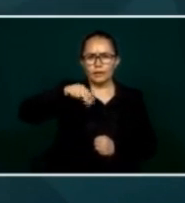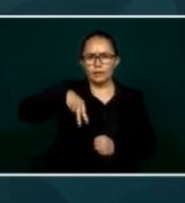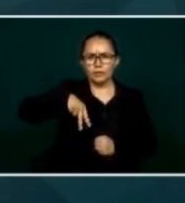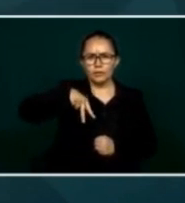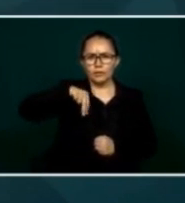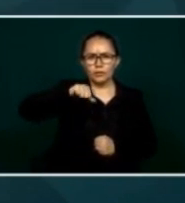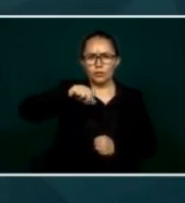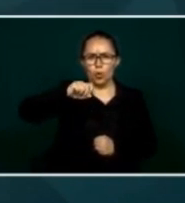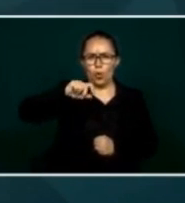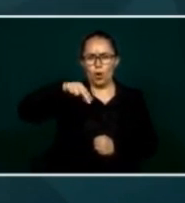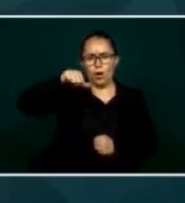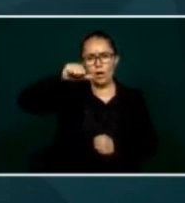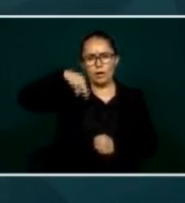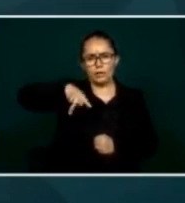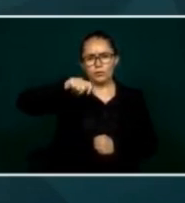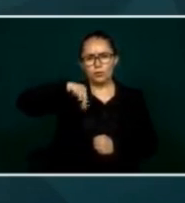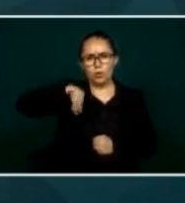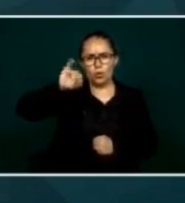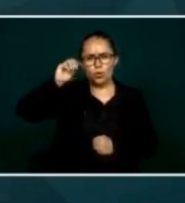Chavarria Garcia.